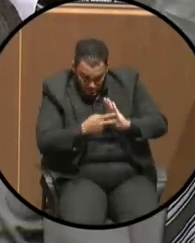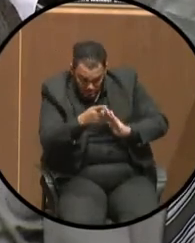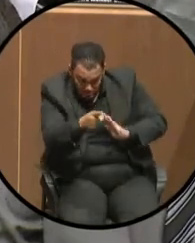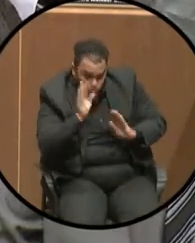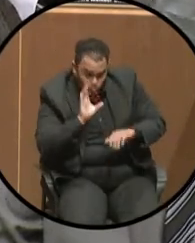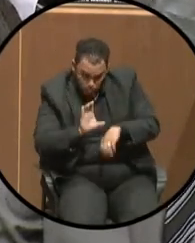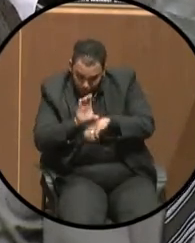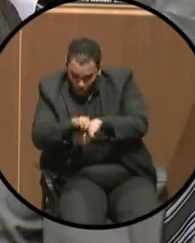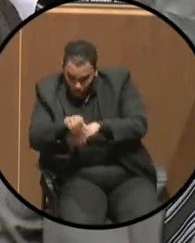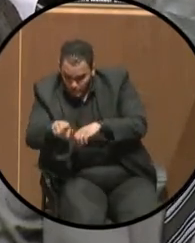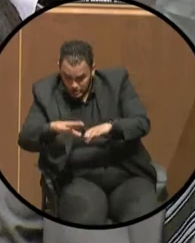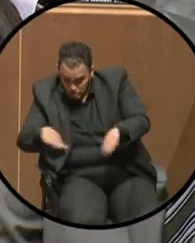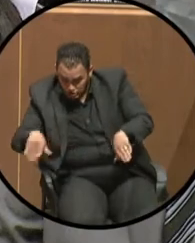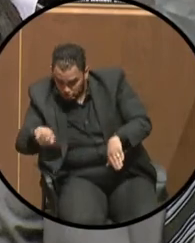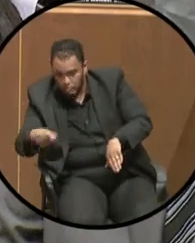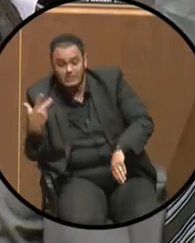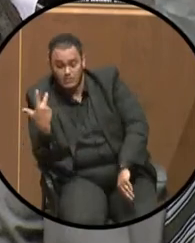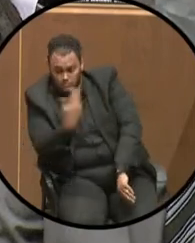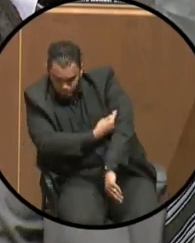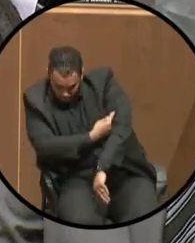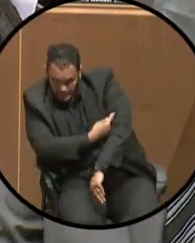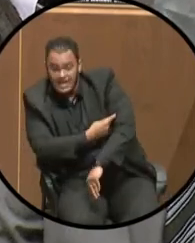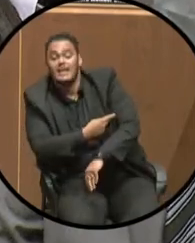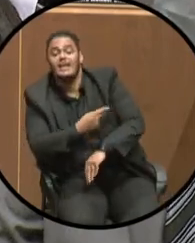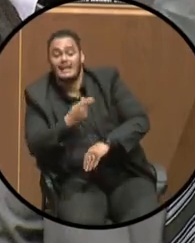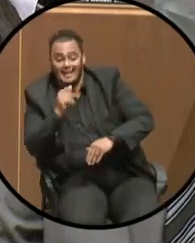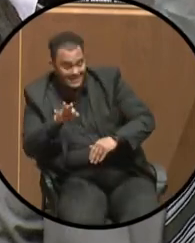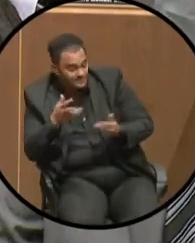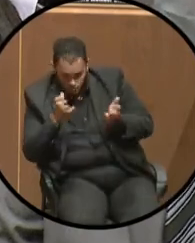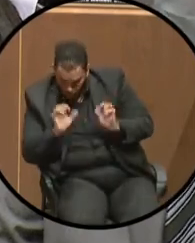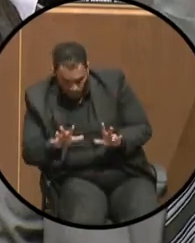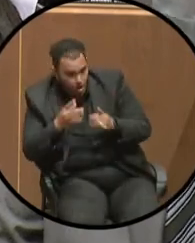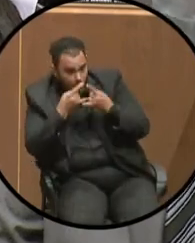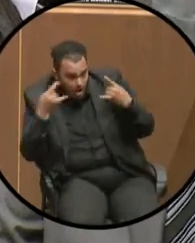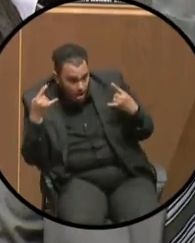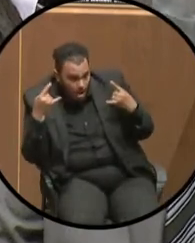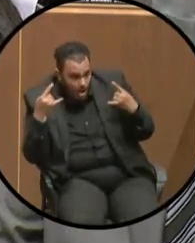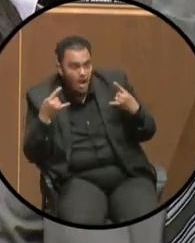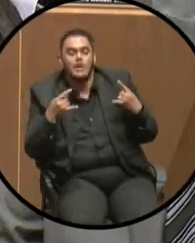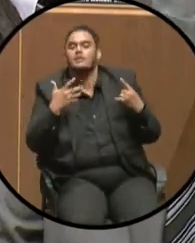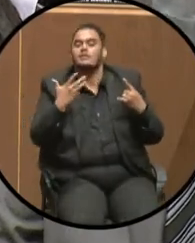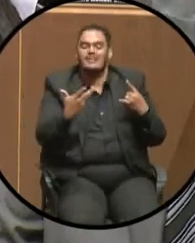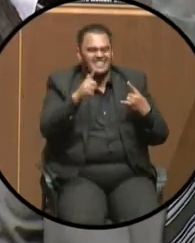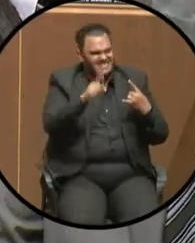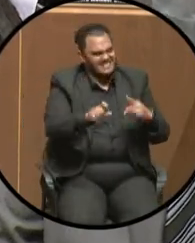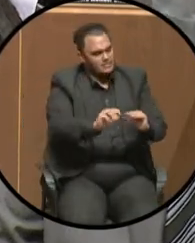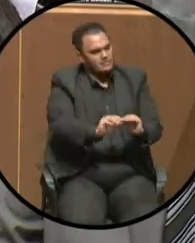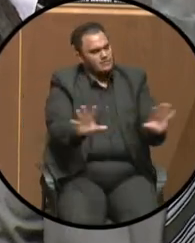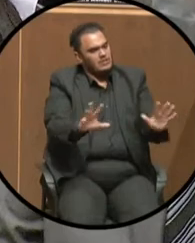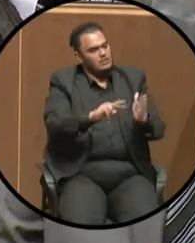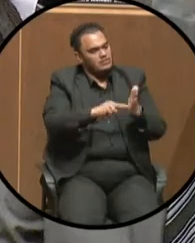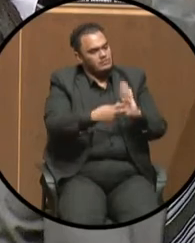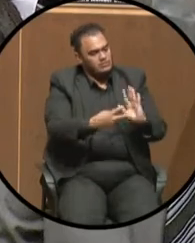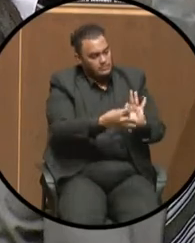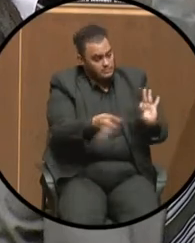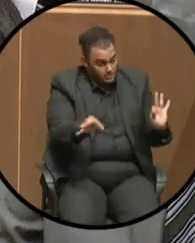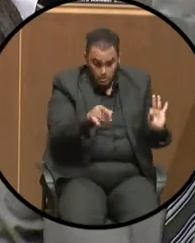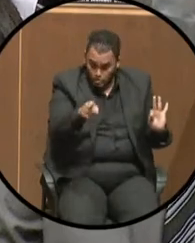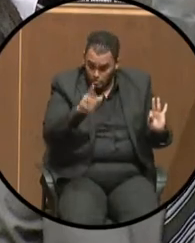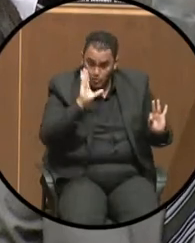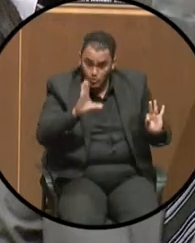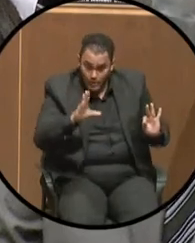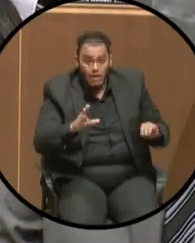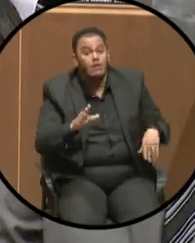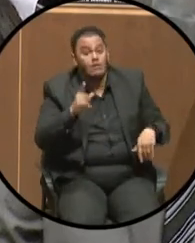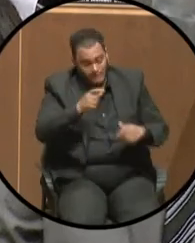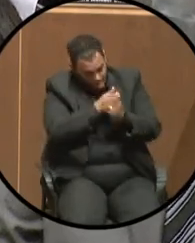wearing, even if they have natural immunity or medical risk factors? This needs to be clearly defined. Will you listen to Governor DeSantis,